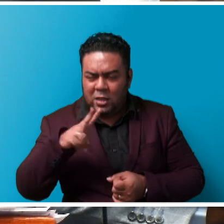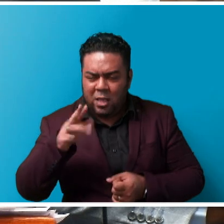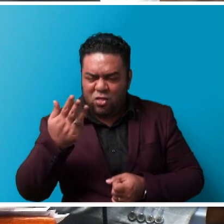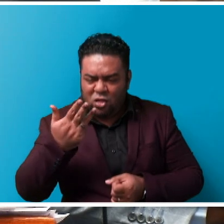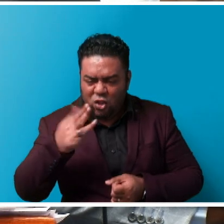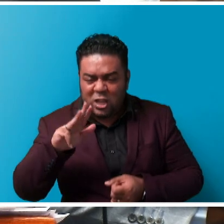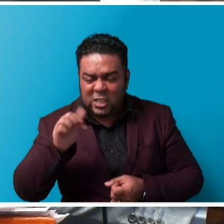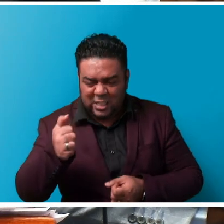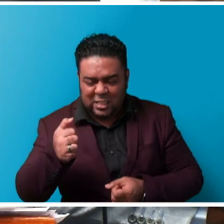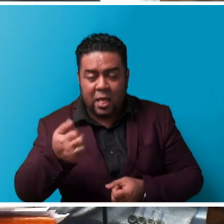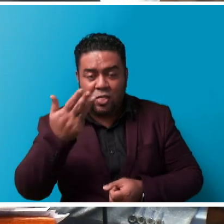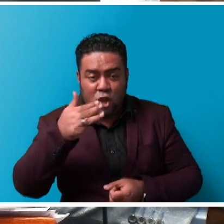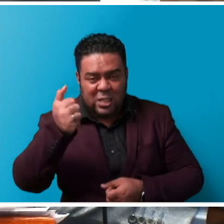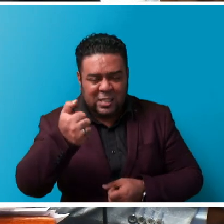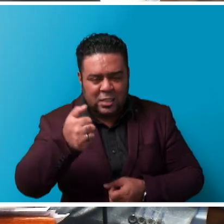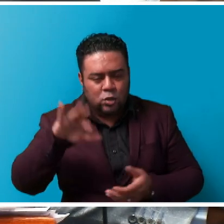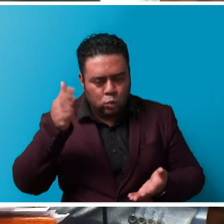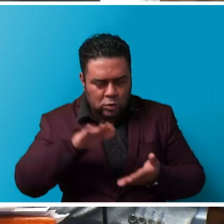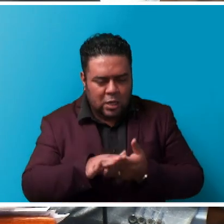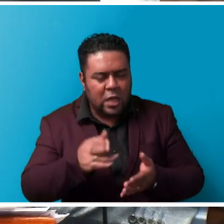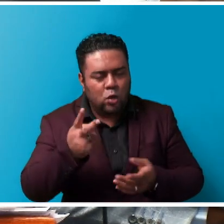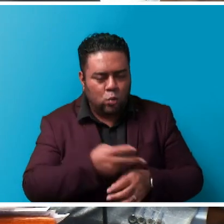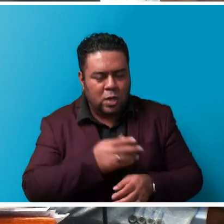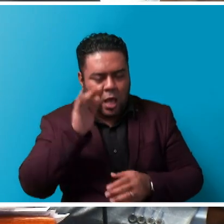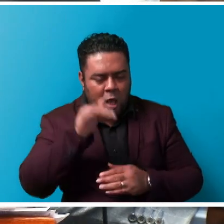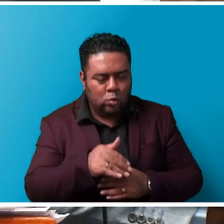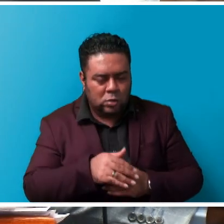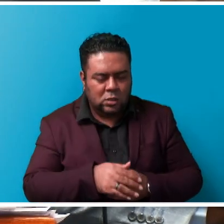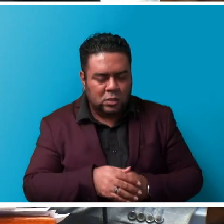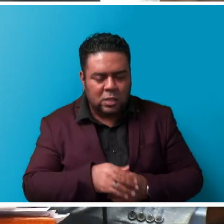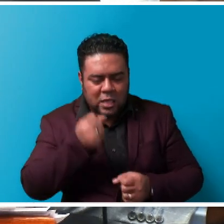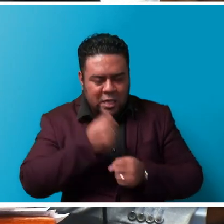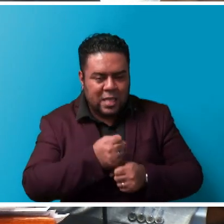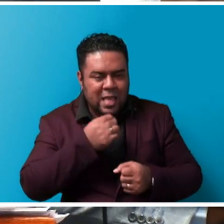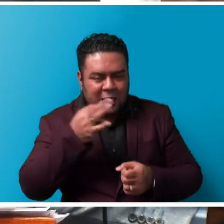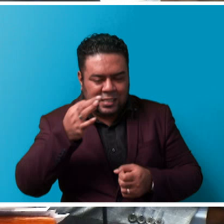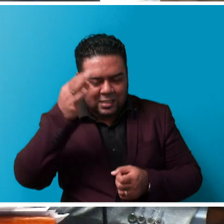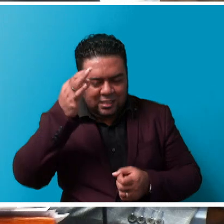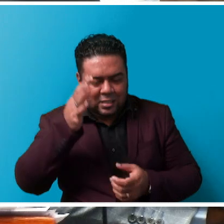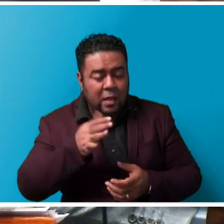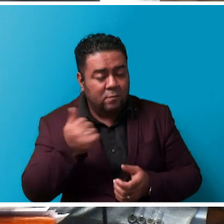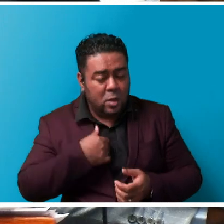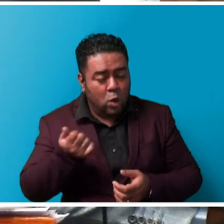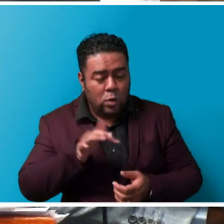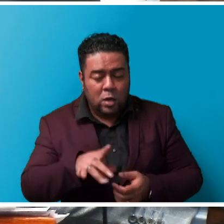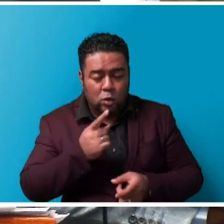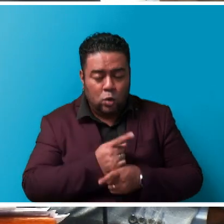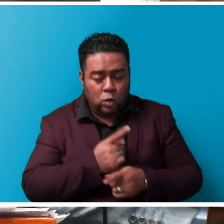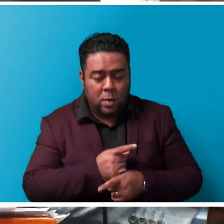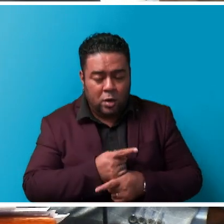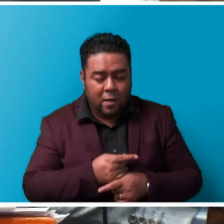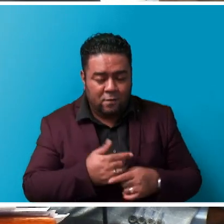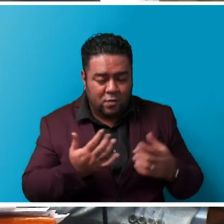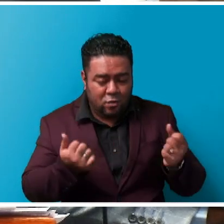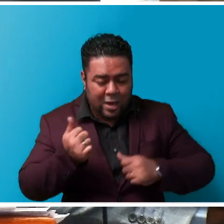and 36% reduction in greenhouse gases. As already mentioned, there's currently a regulatory and